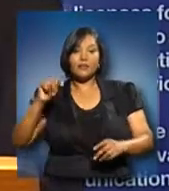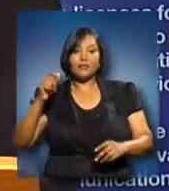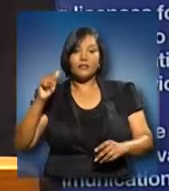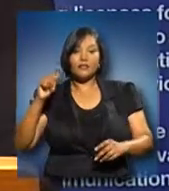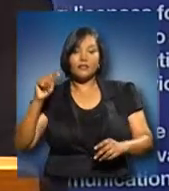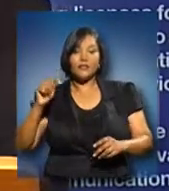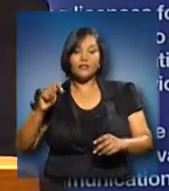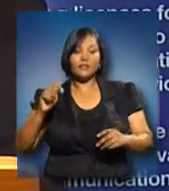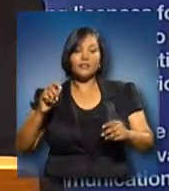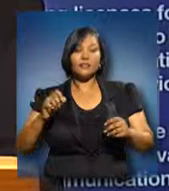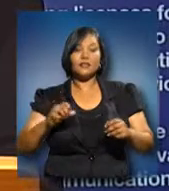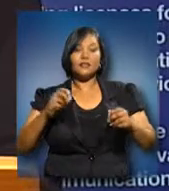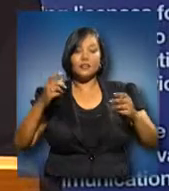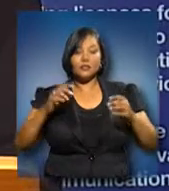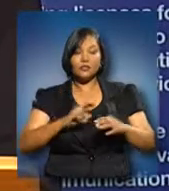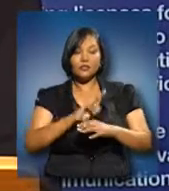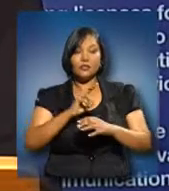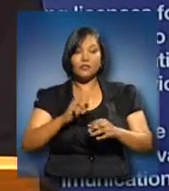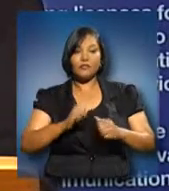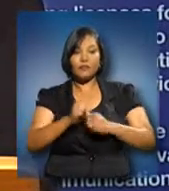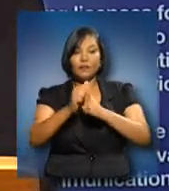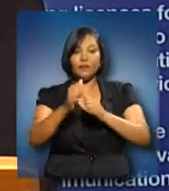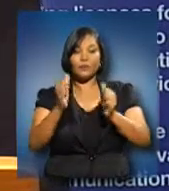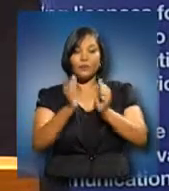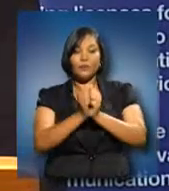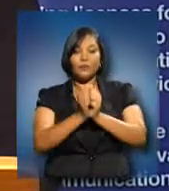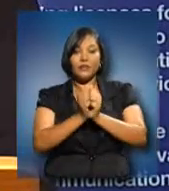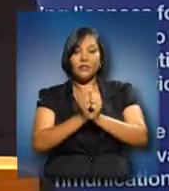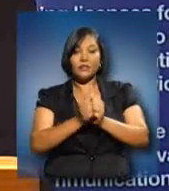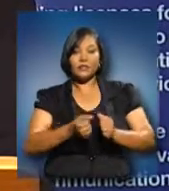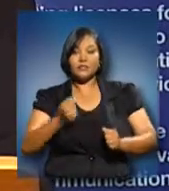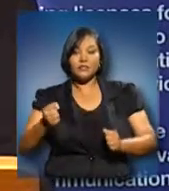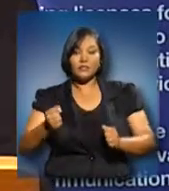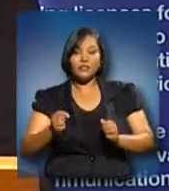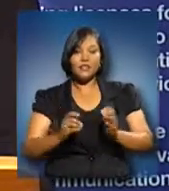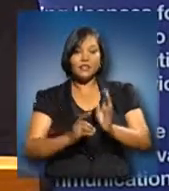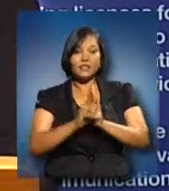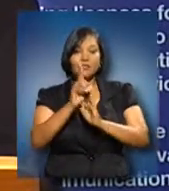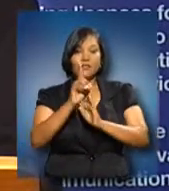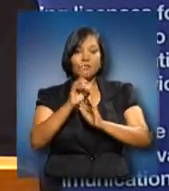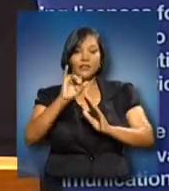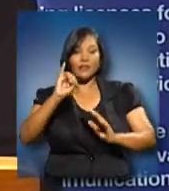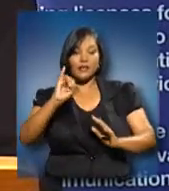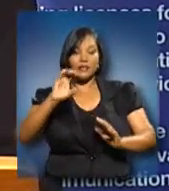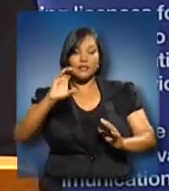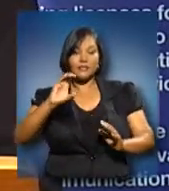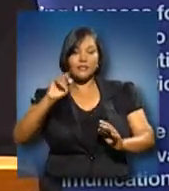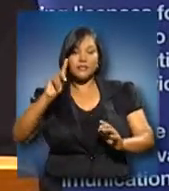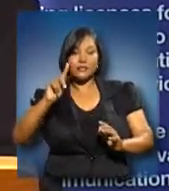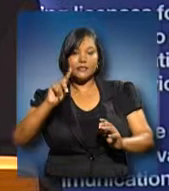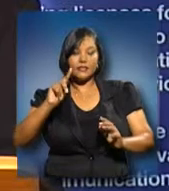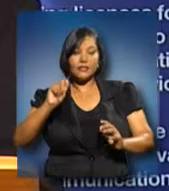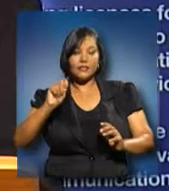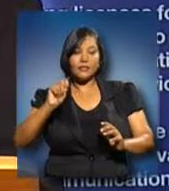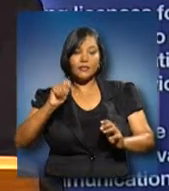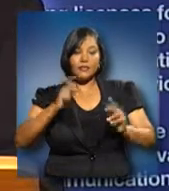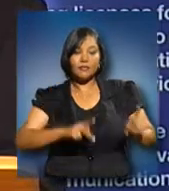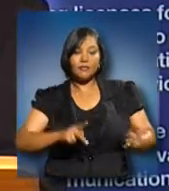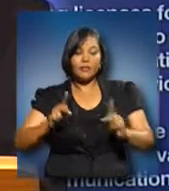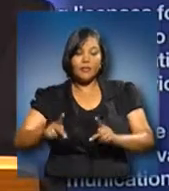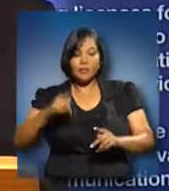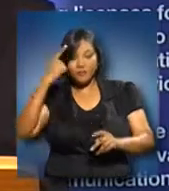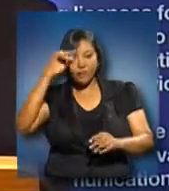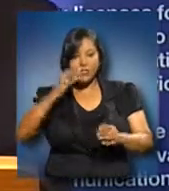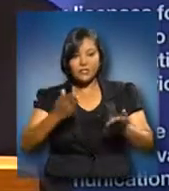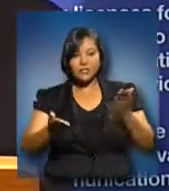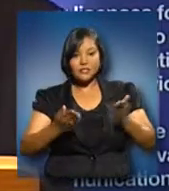of Theme 4, which speaks to the development of an ICT, if you like, infrastructure for the provision of services.